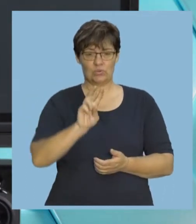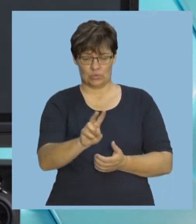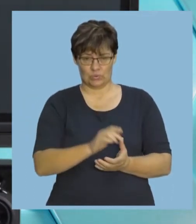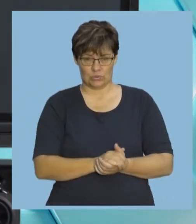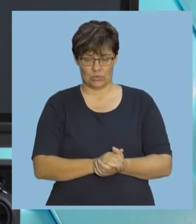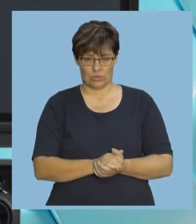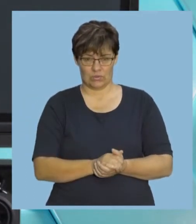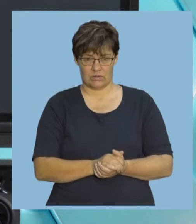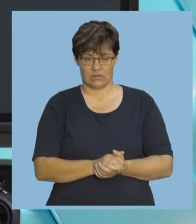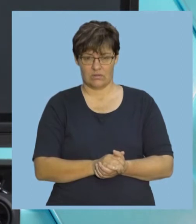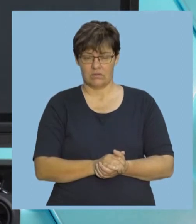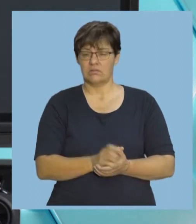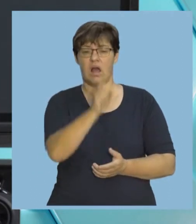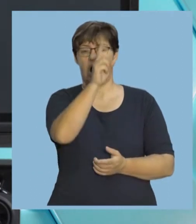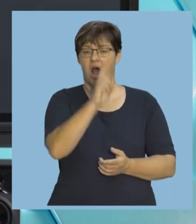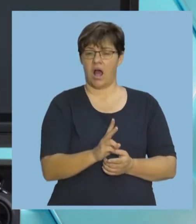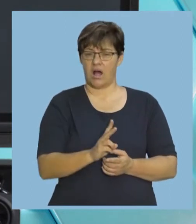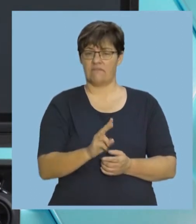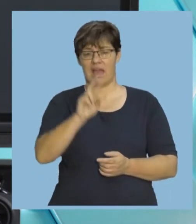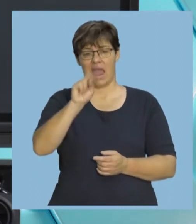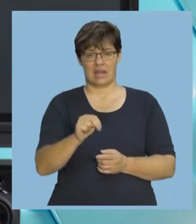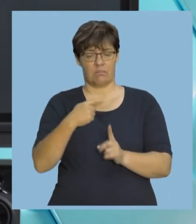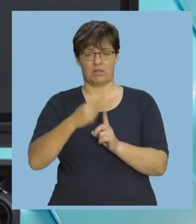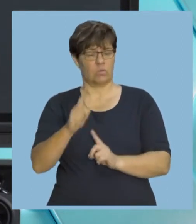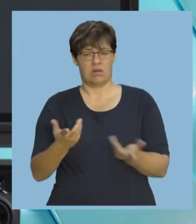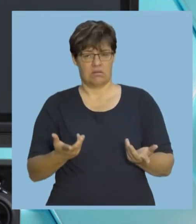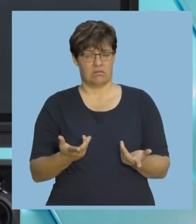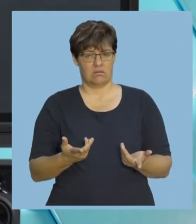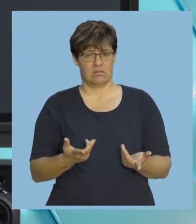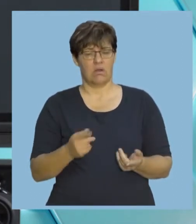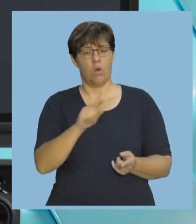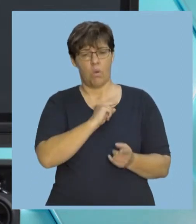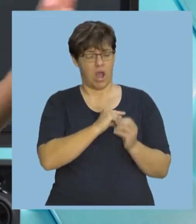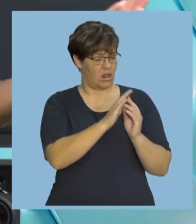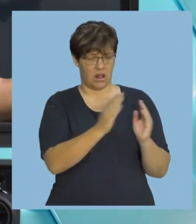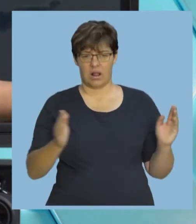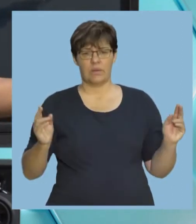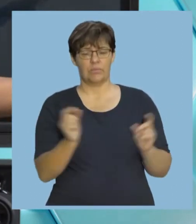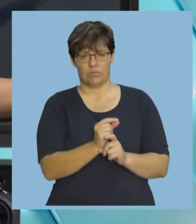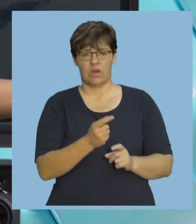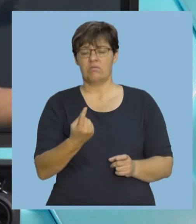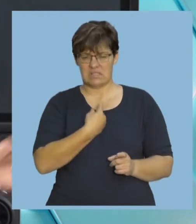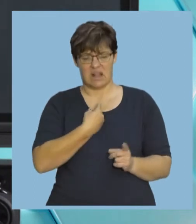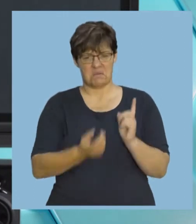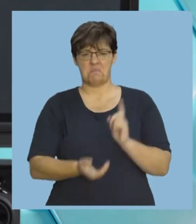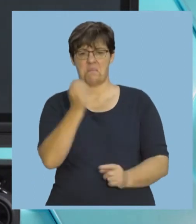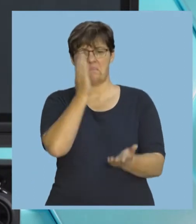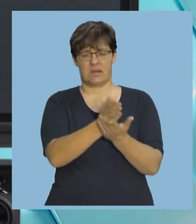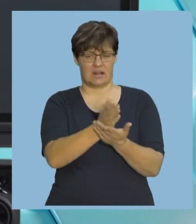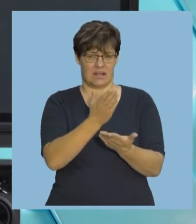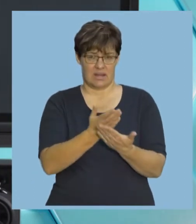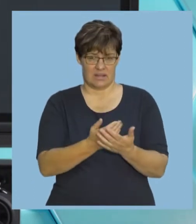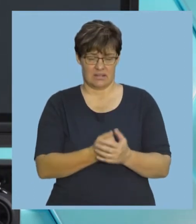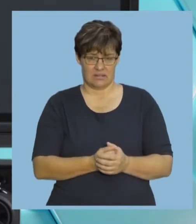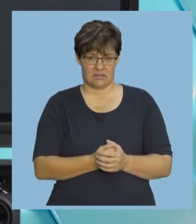We just used a half n plus 1 to find the position. You don't have to do that because you have a small set of data, you can find the